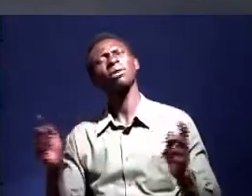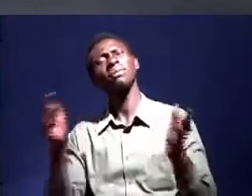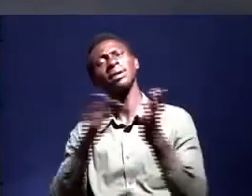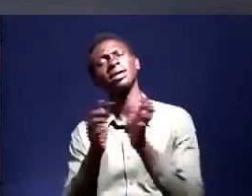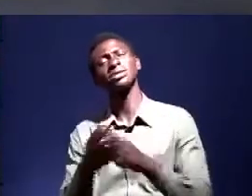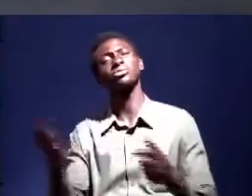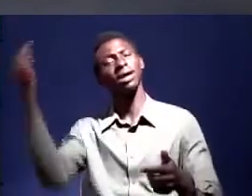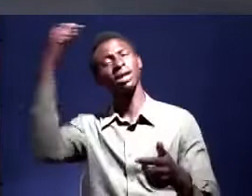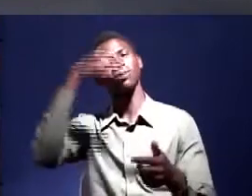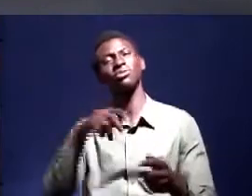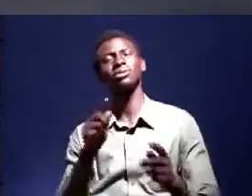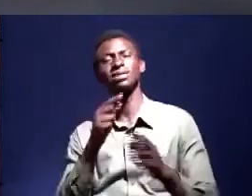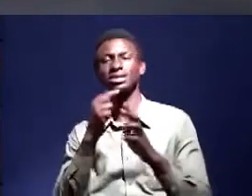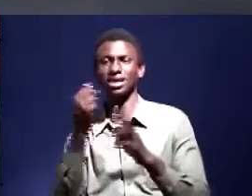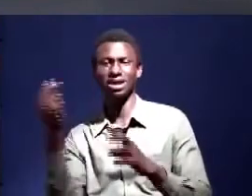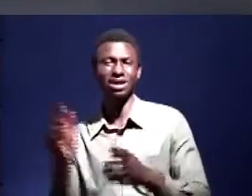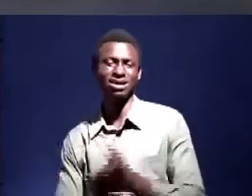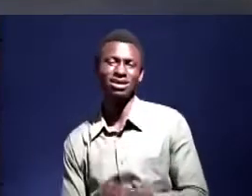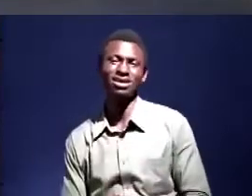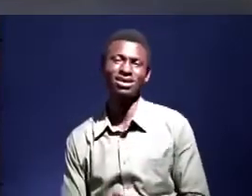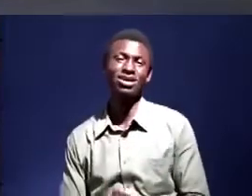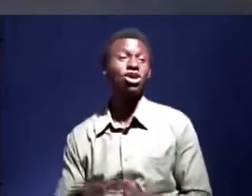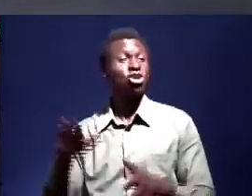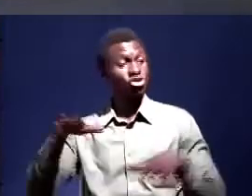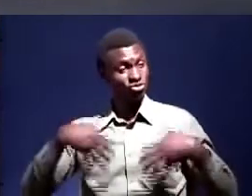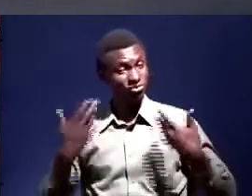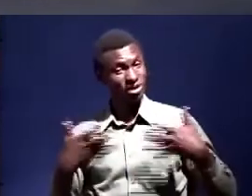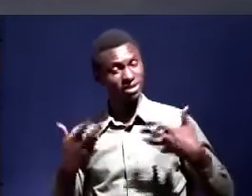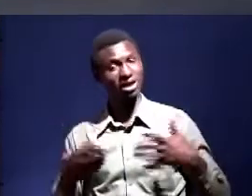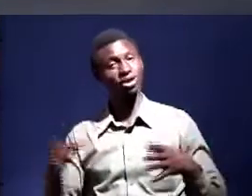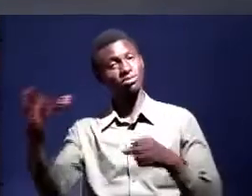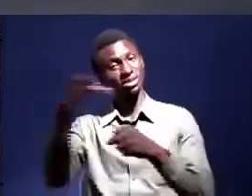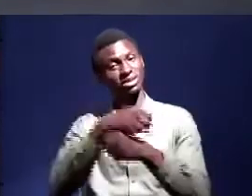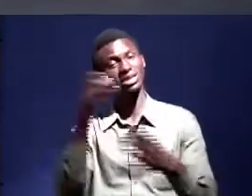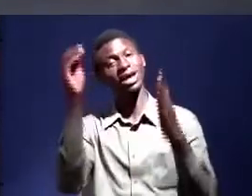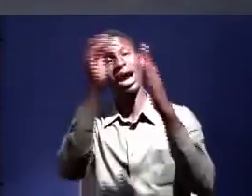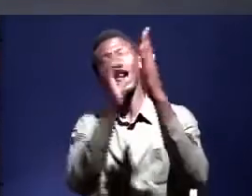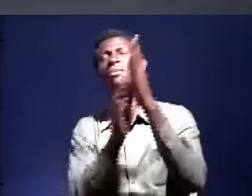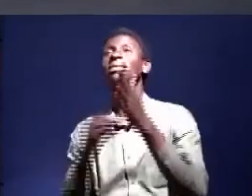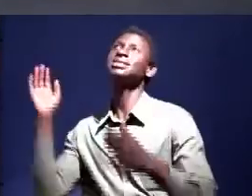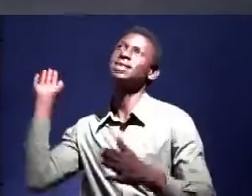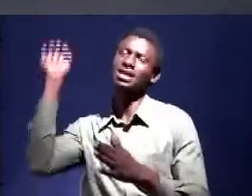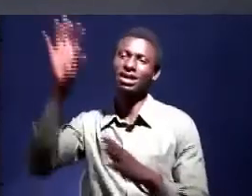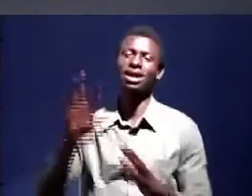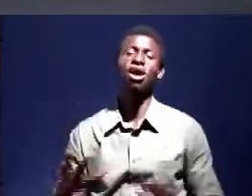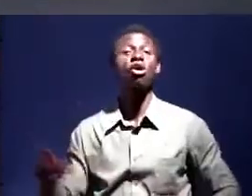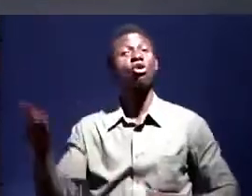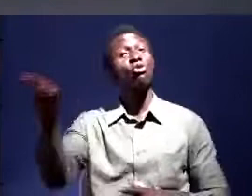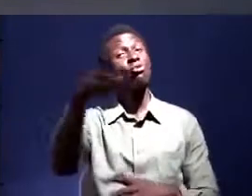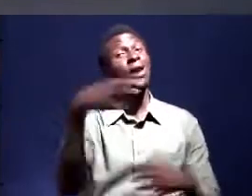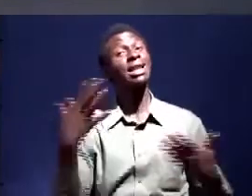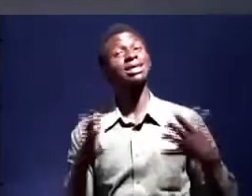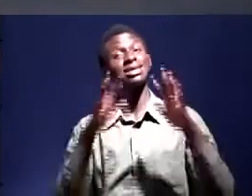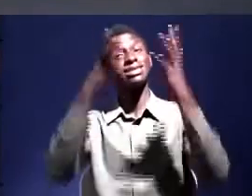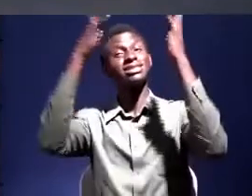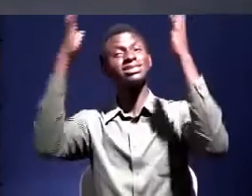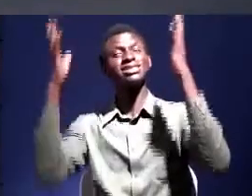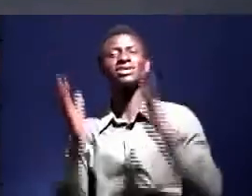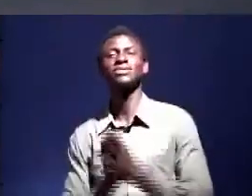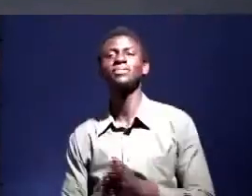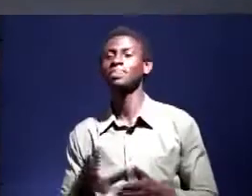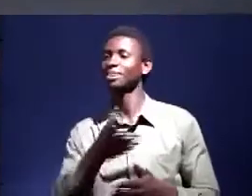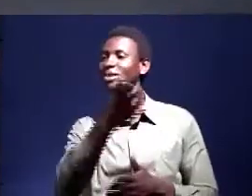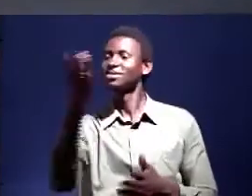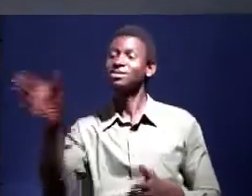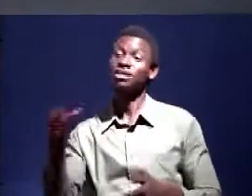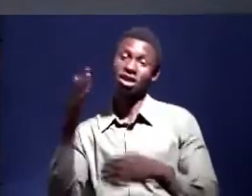commandments. Tunataka kuzishika amri zake. They lived in Siberia. Waliishi sehemu itwayo Siberia. When their